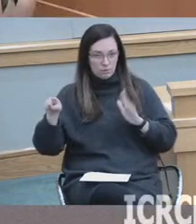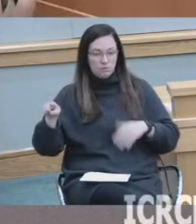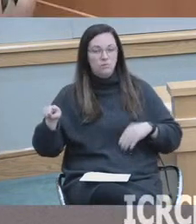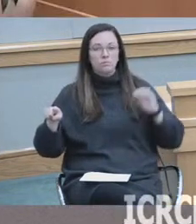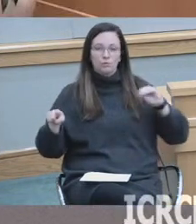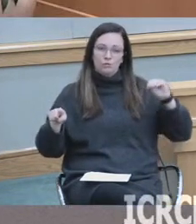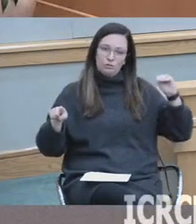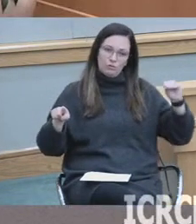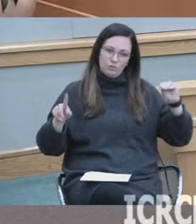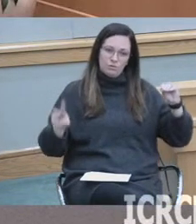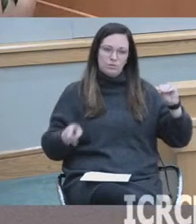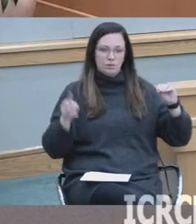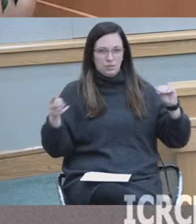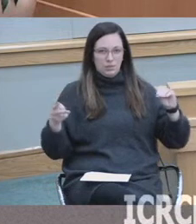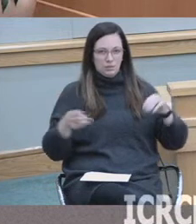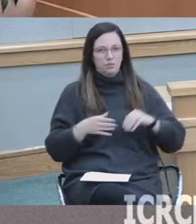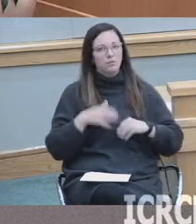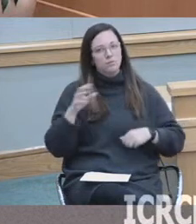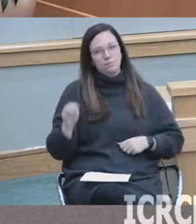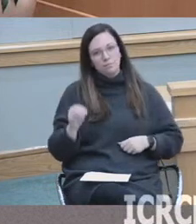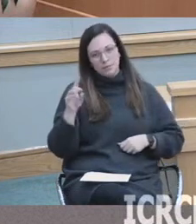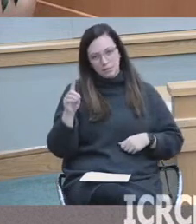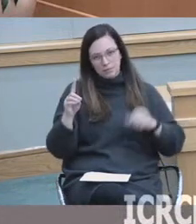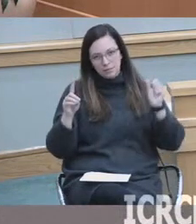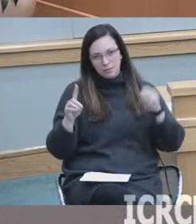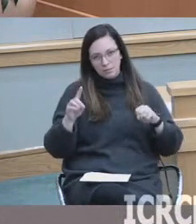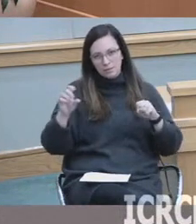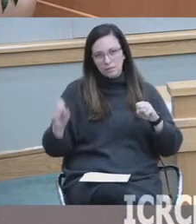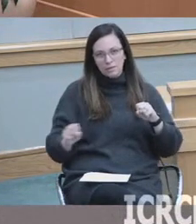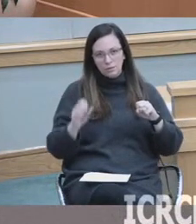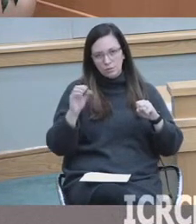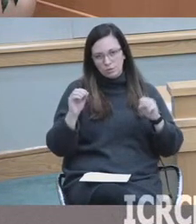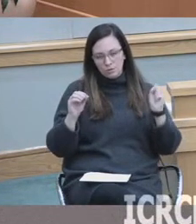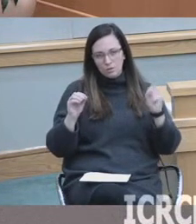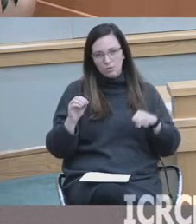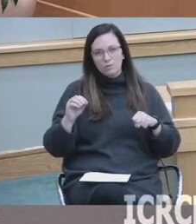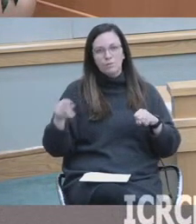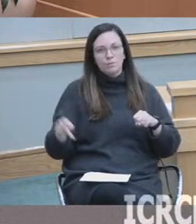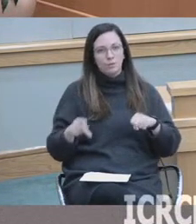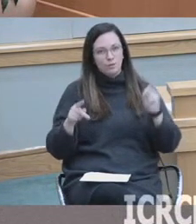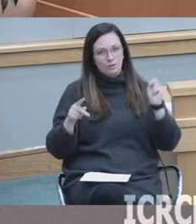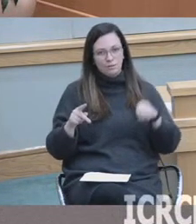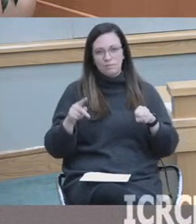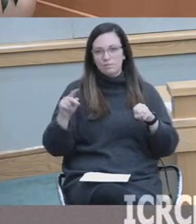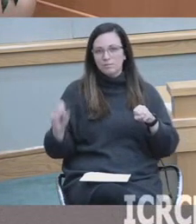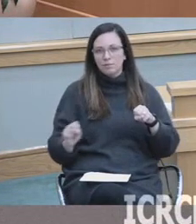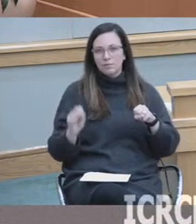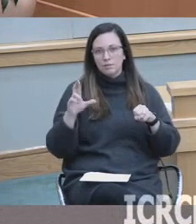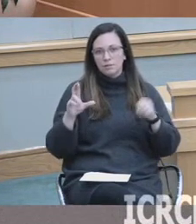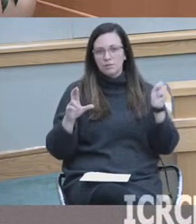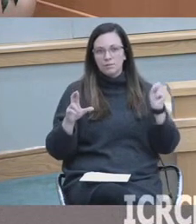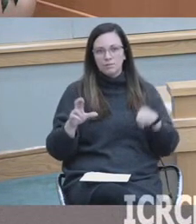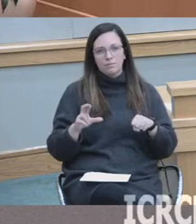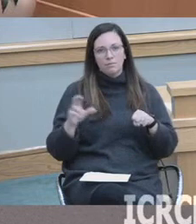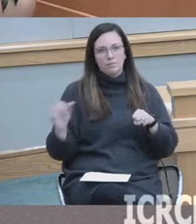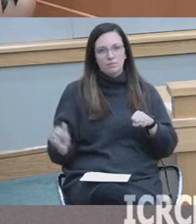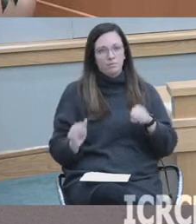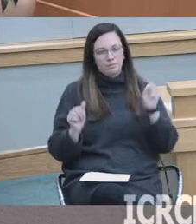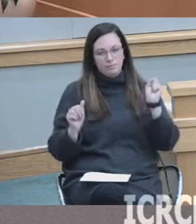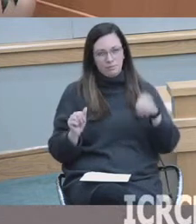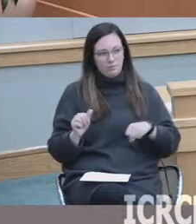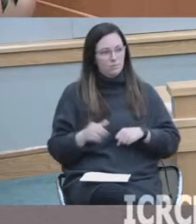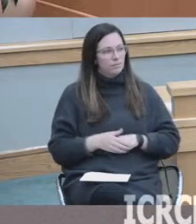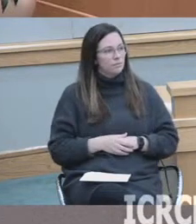So moved. Second. Ms. McDaniel. Yes. Mr. Sextro. Yes. Mr. Putoff. Yes. Ms. Smiley Robertson. Yes. Mr. Albrecht.